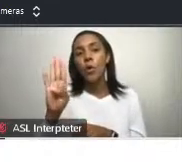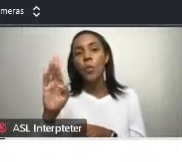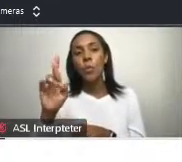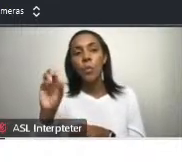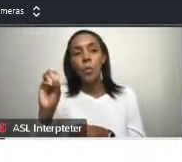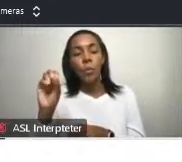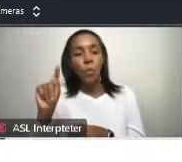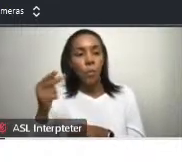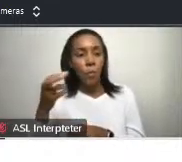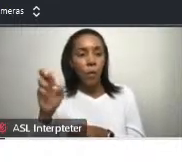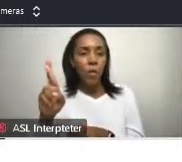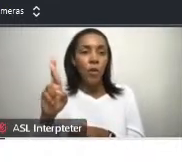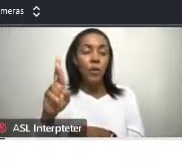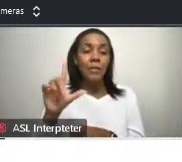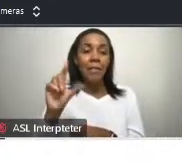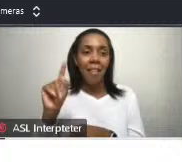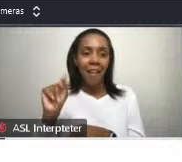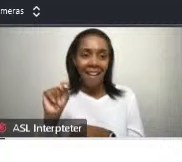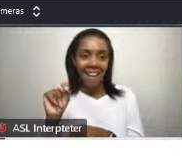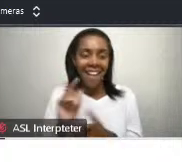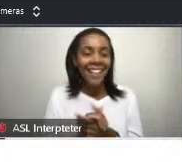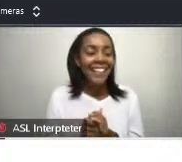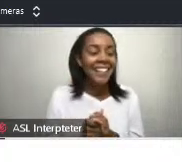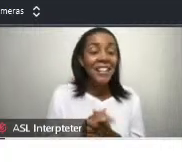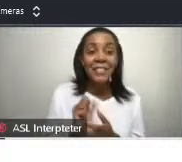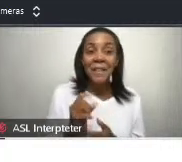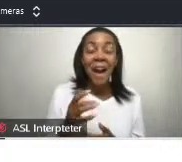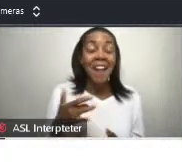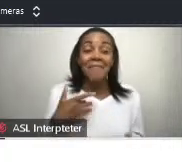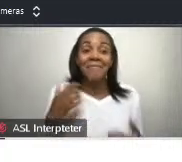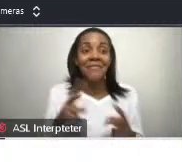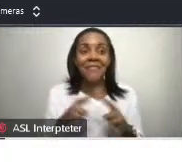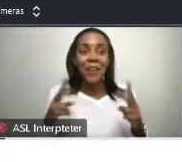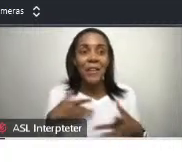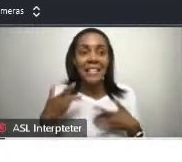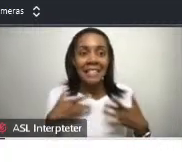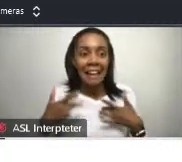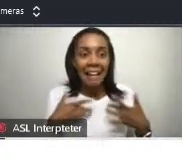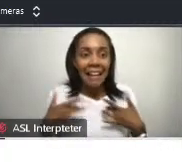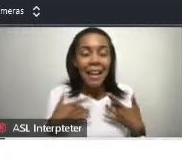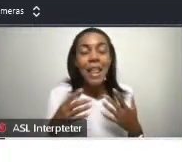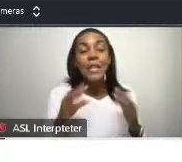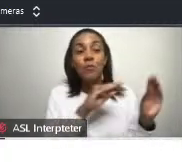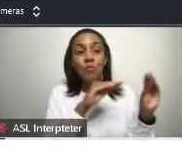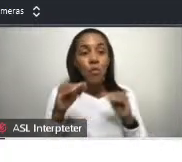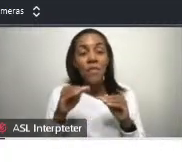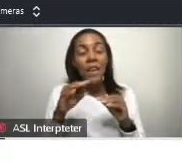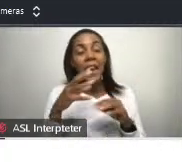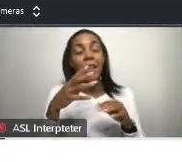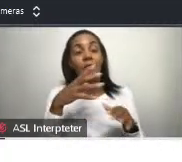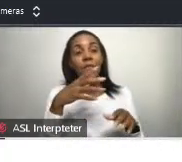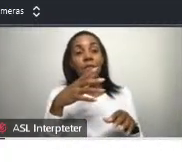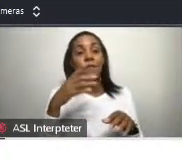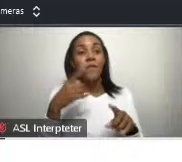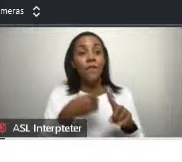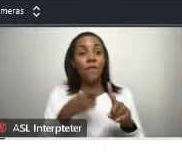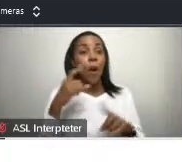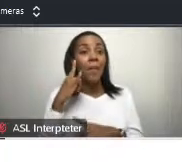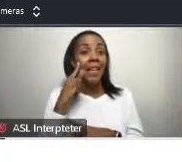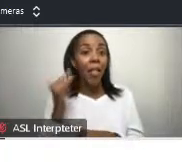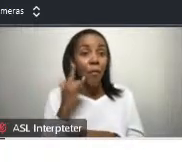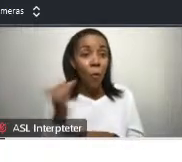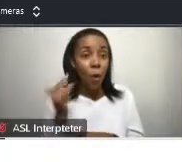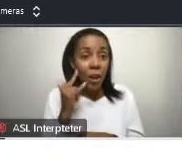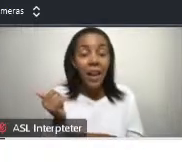little movie called We Are Marshall. Yes. So this is incredibly exciting. Look, the industry is moving out of the state of California into tax-friendly states. I hope the